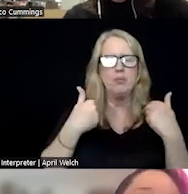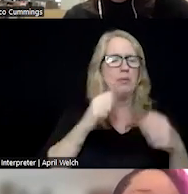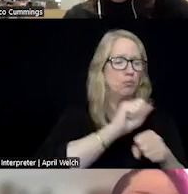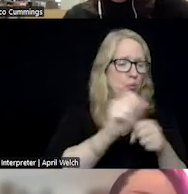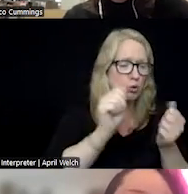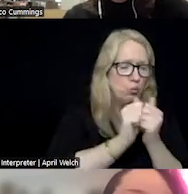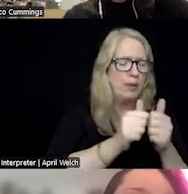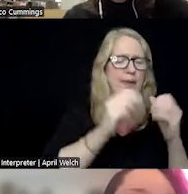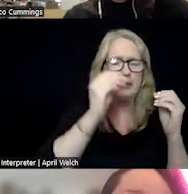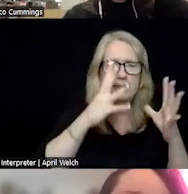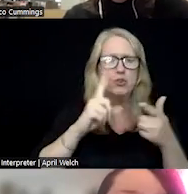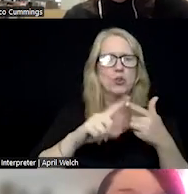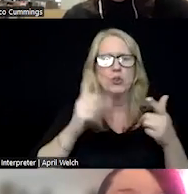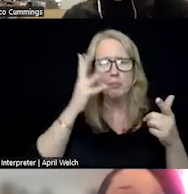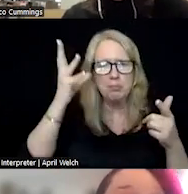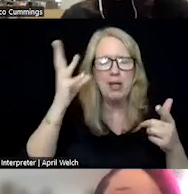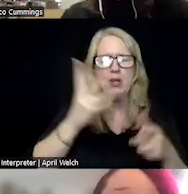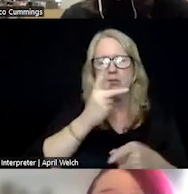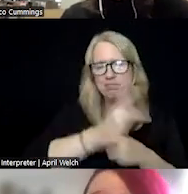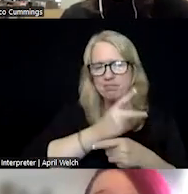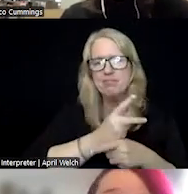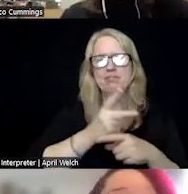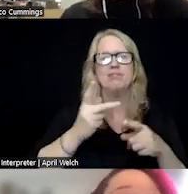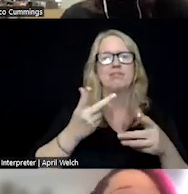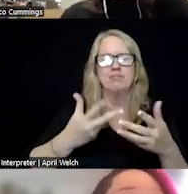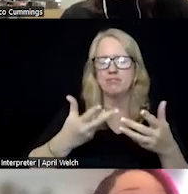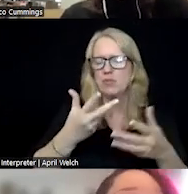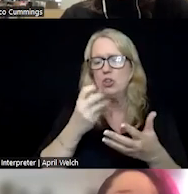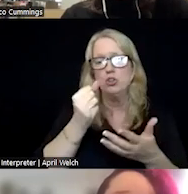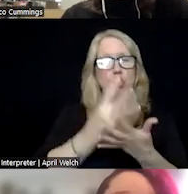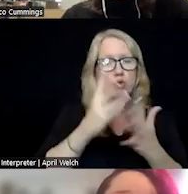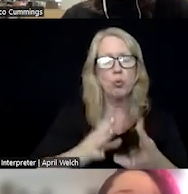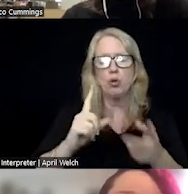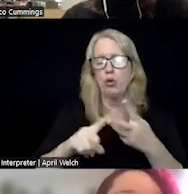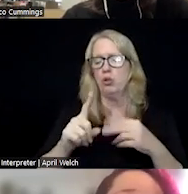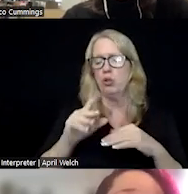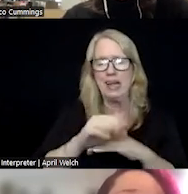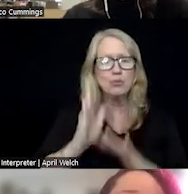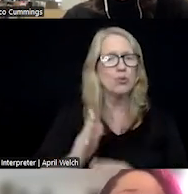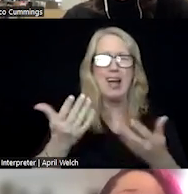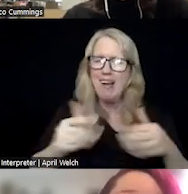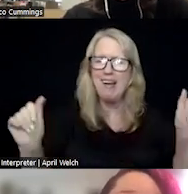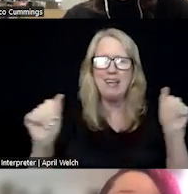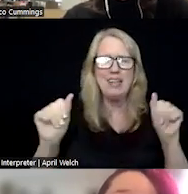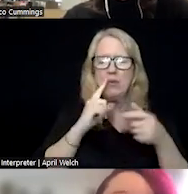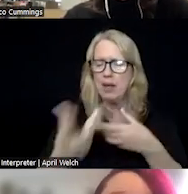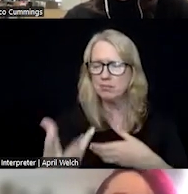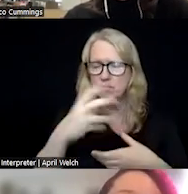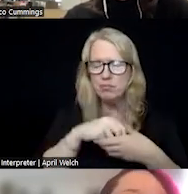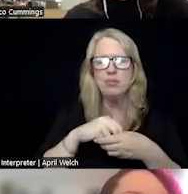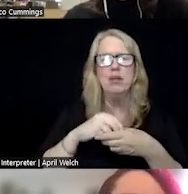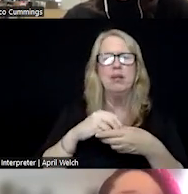teachers, parents, caring adults, social workers, counselors, anybody who works with and engages